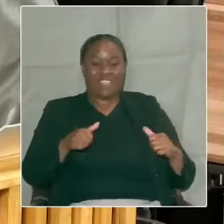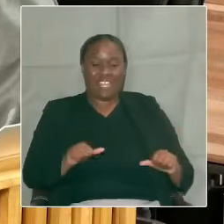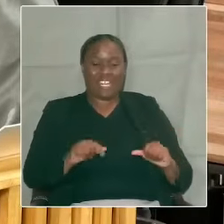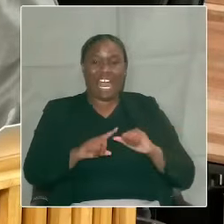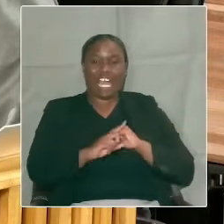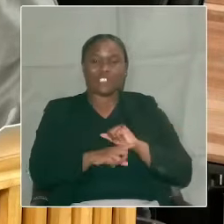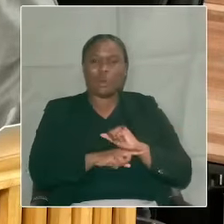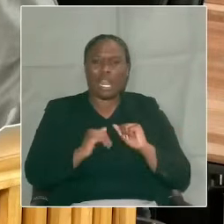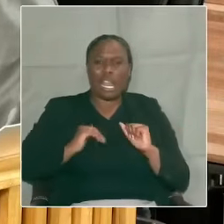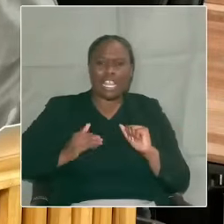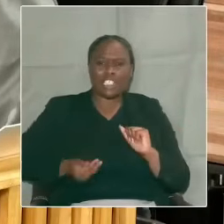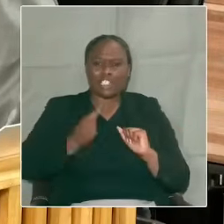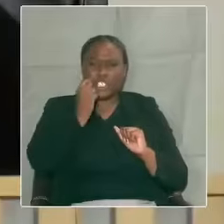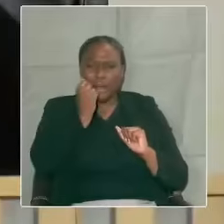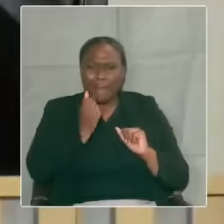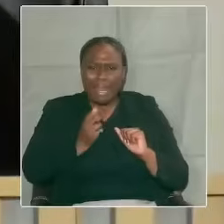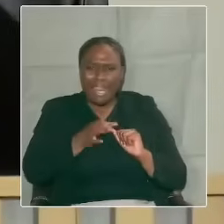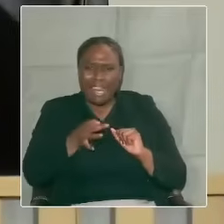ladies and gentlemen.